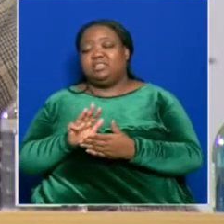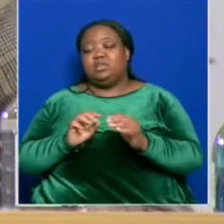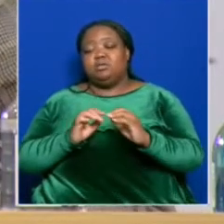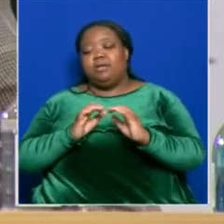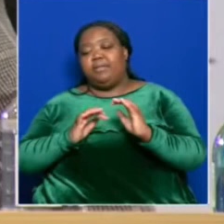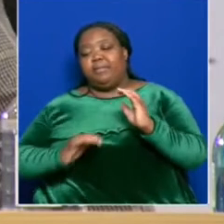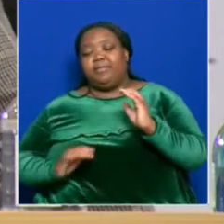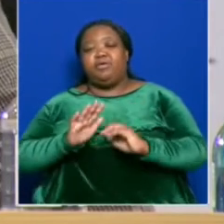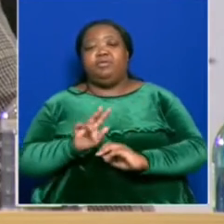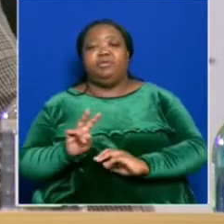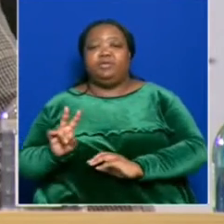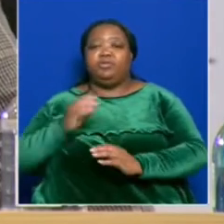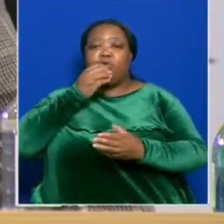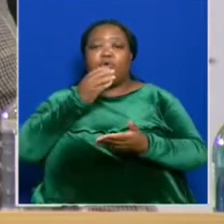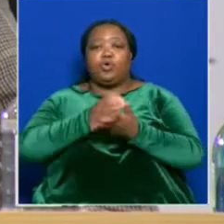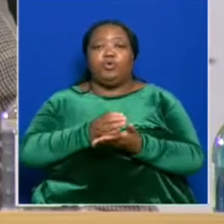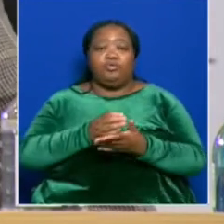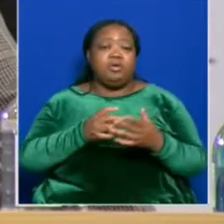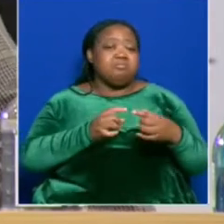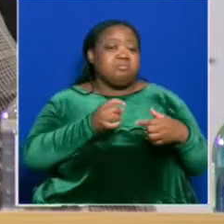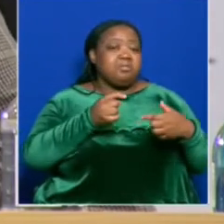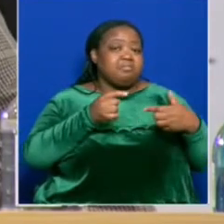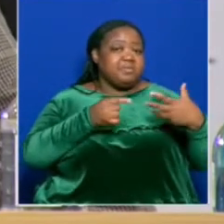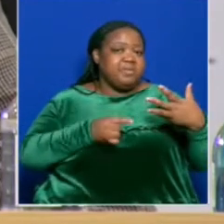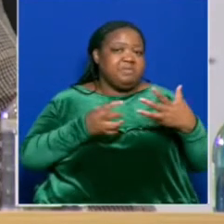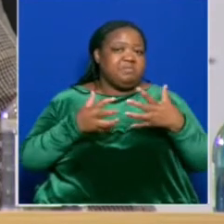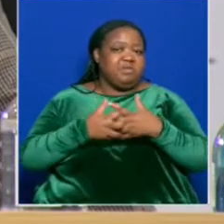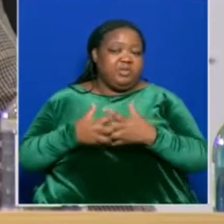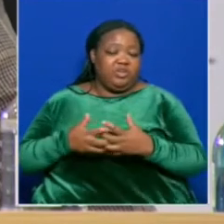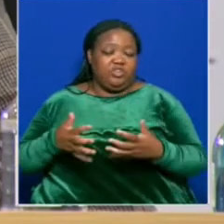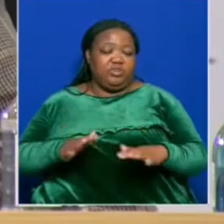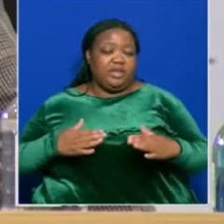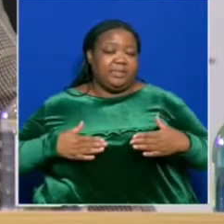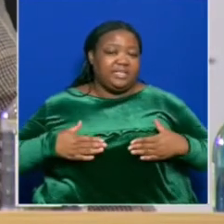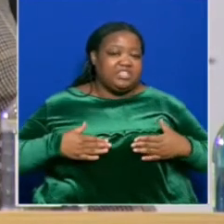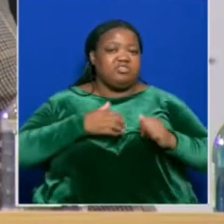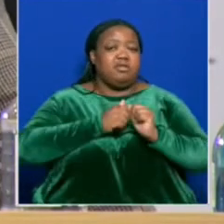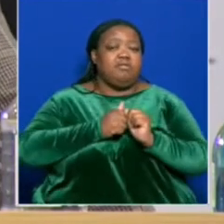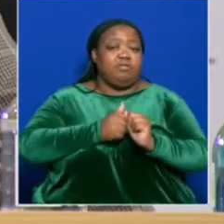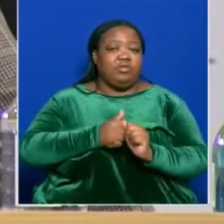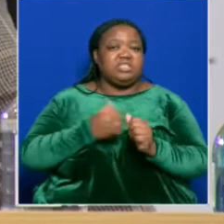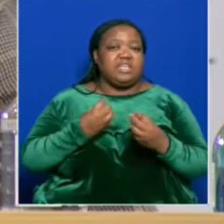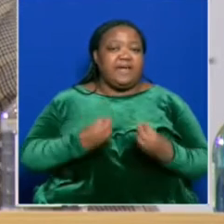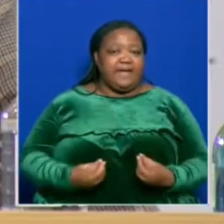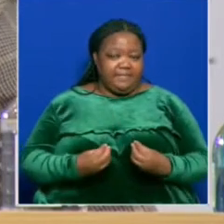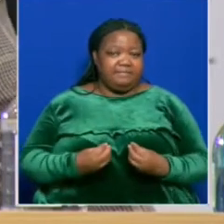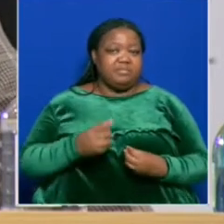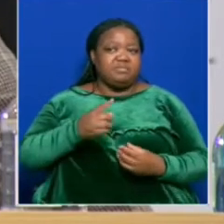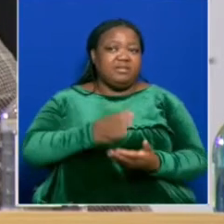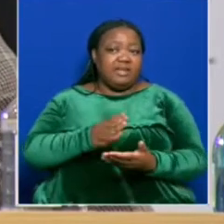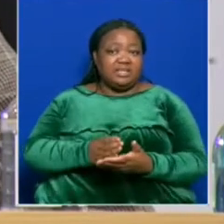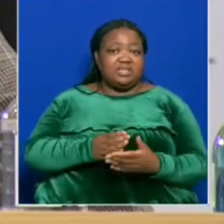confirm that they have checked all of these issues. Administrative compliance is in place. They are validating that as the probity assurance